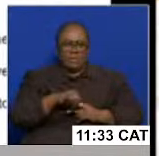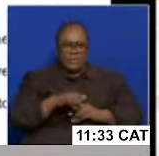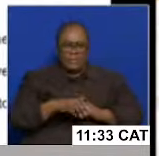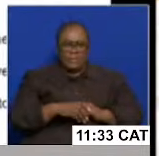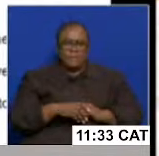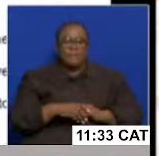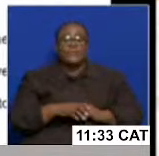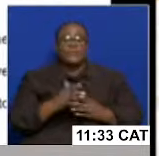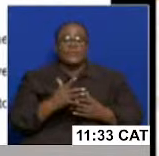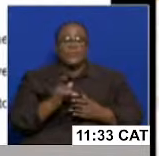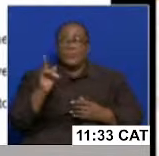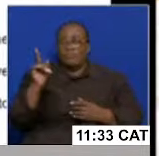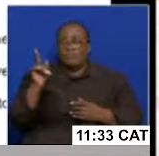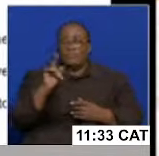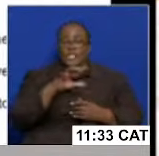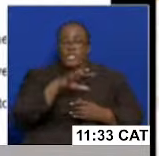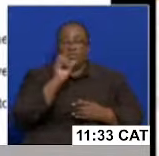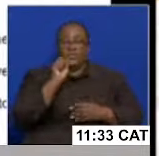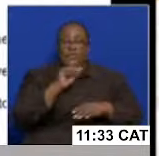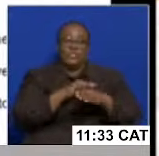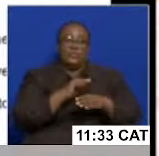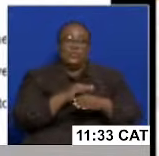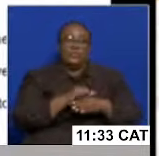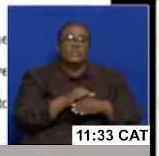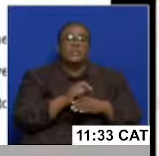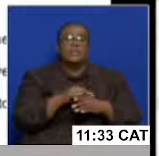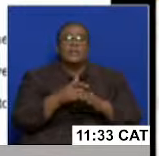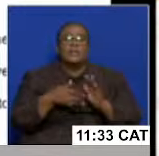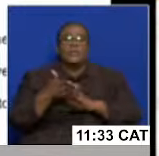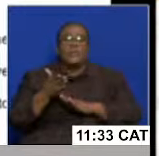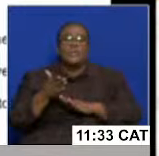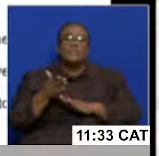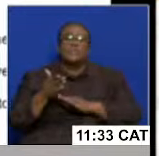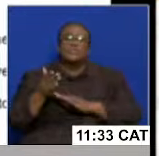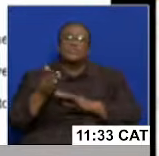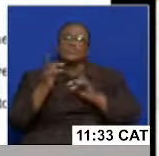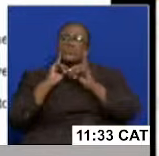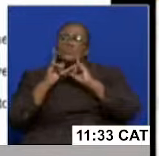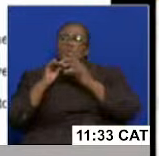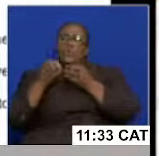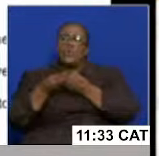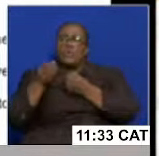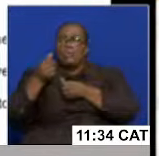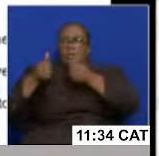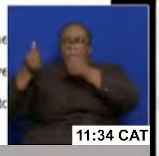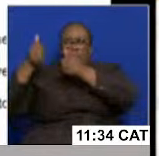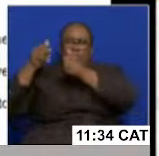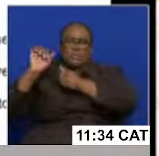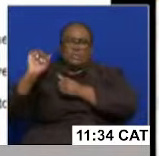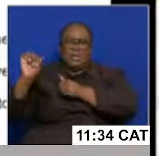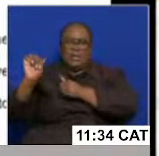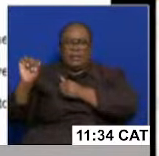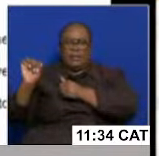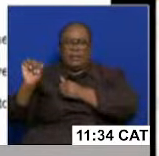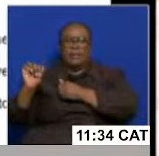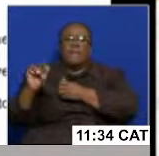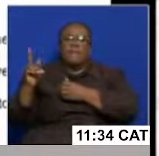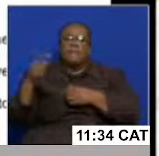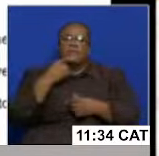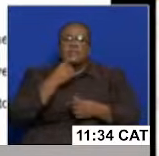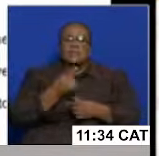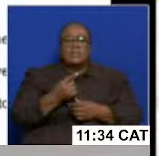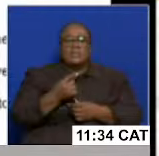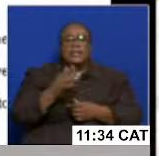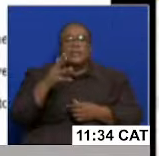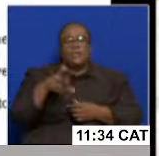the stones and went to talk to his boss about the stones and said that he would come back